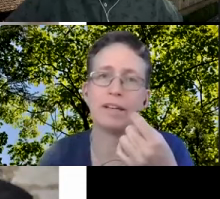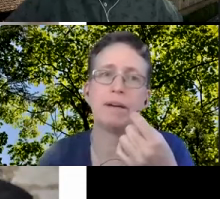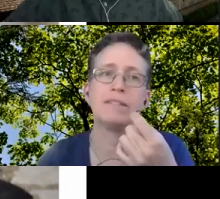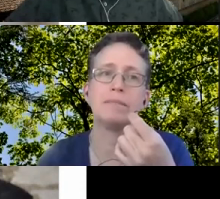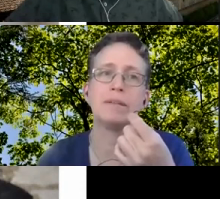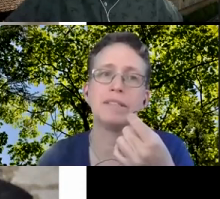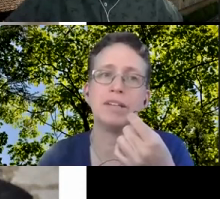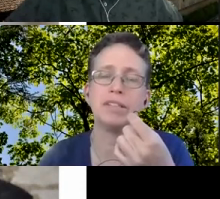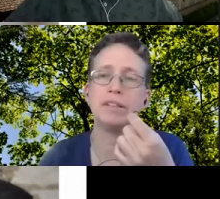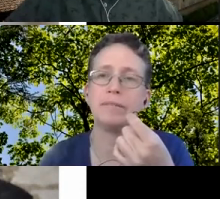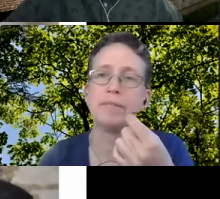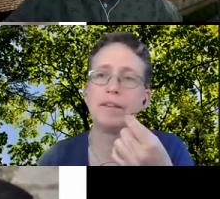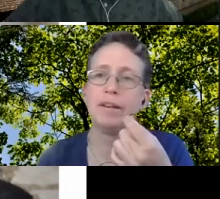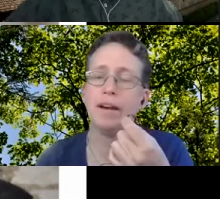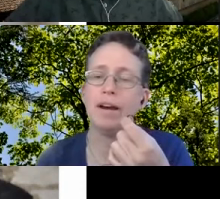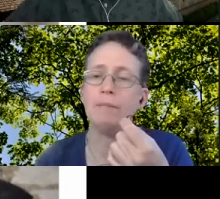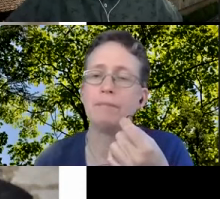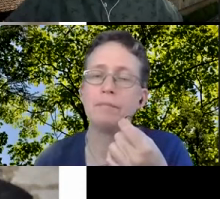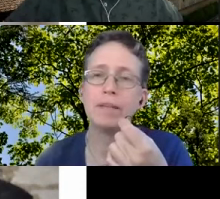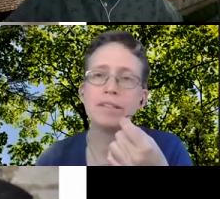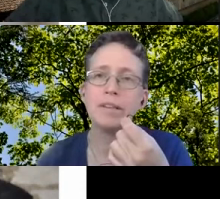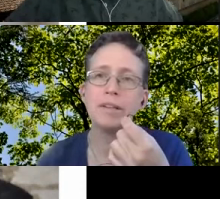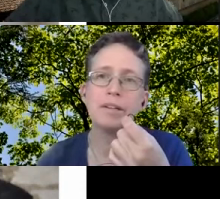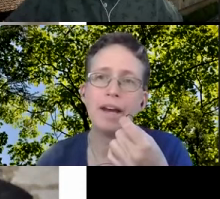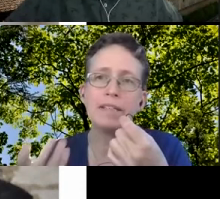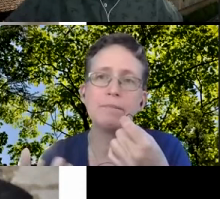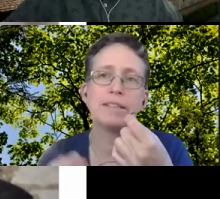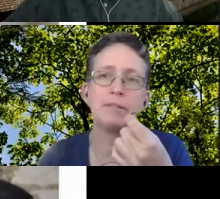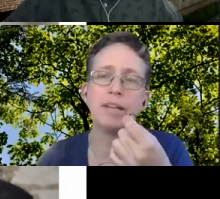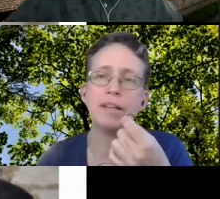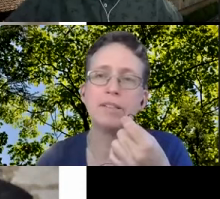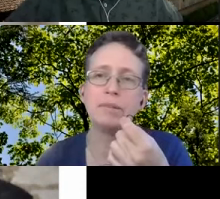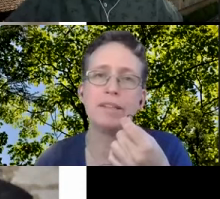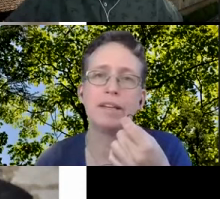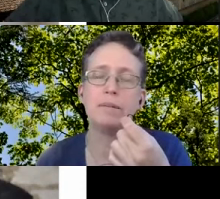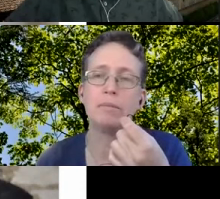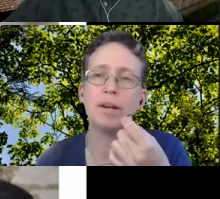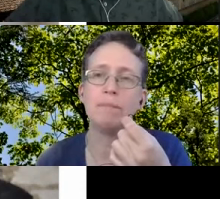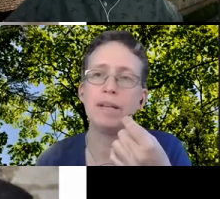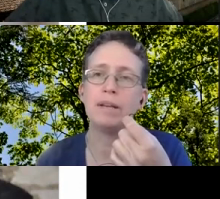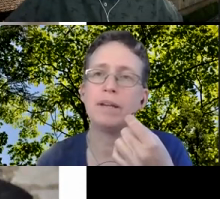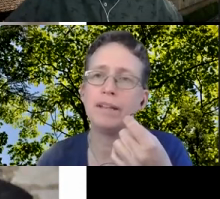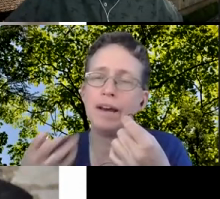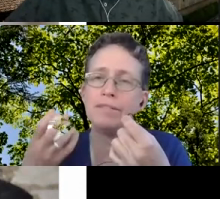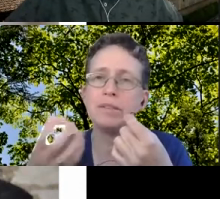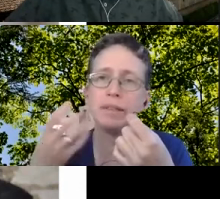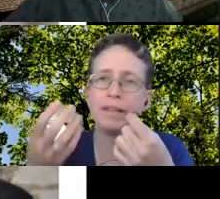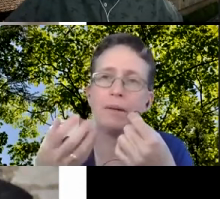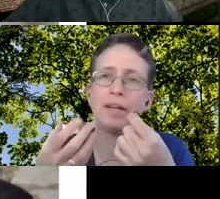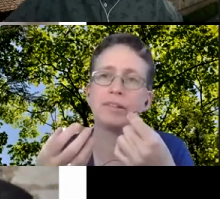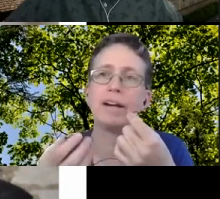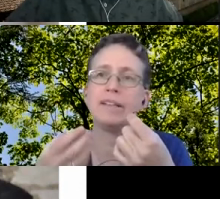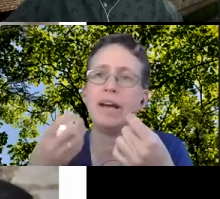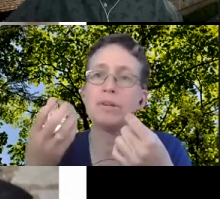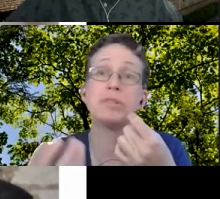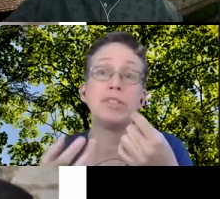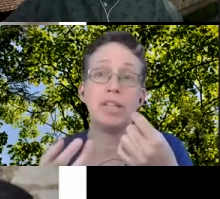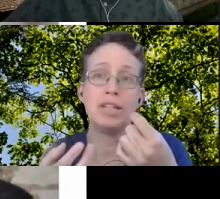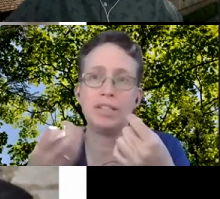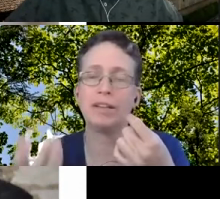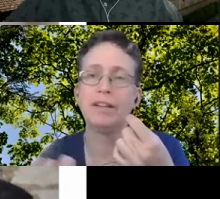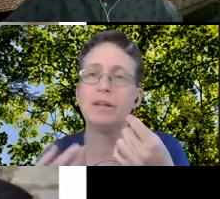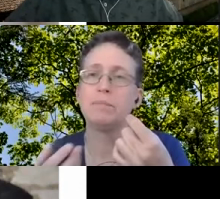one aspect of domestication. But there's other aspects that we'll get into, I think, more in a minute, but have to do with how we interact and how we're